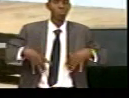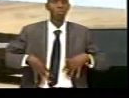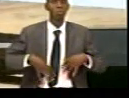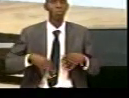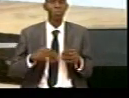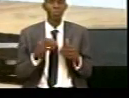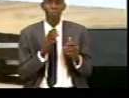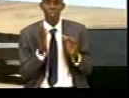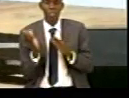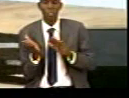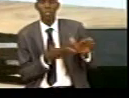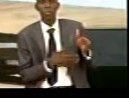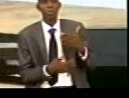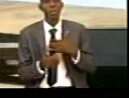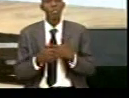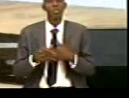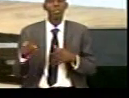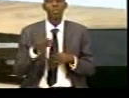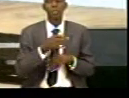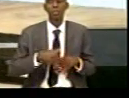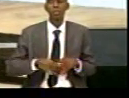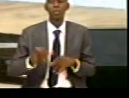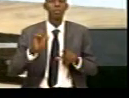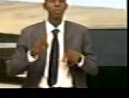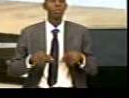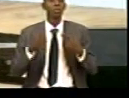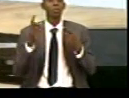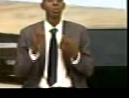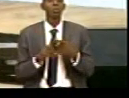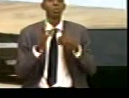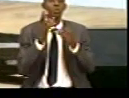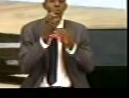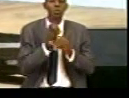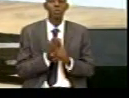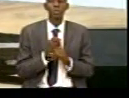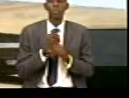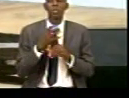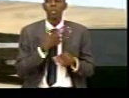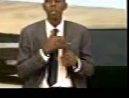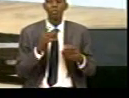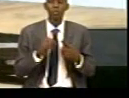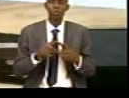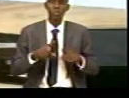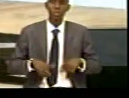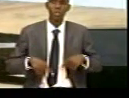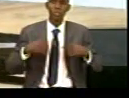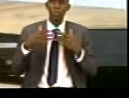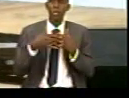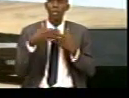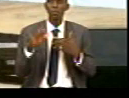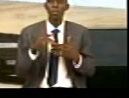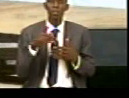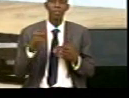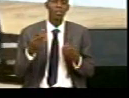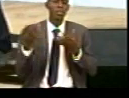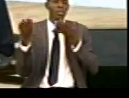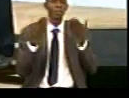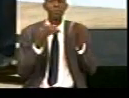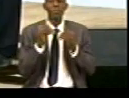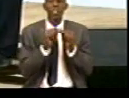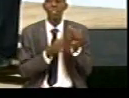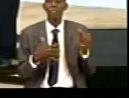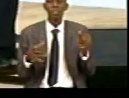behavior. They still go to process and to live after the service. Everything